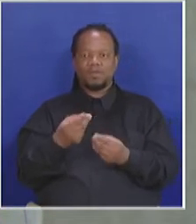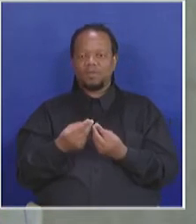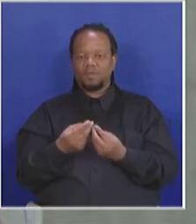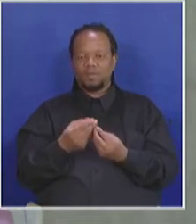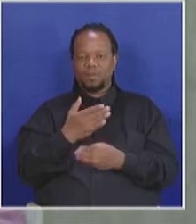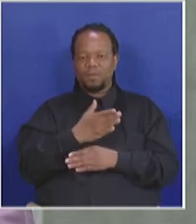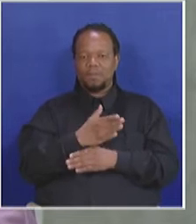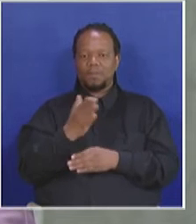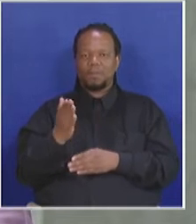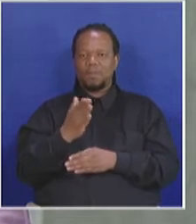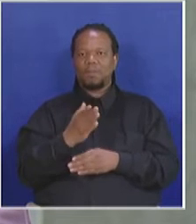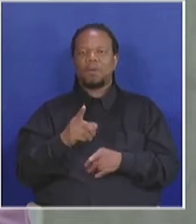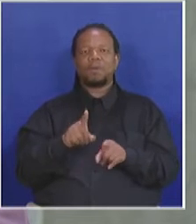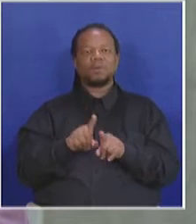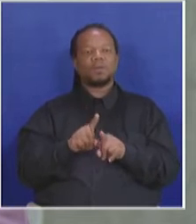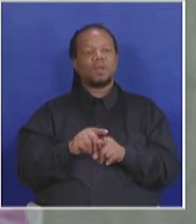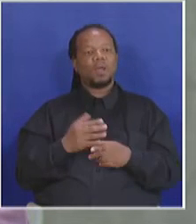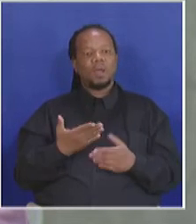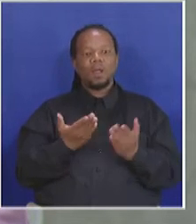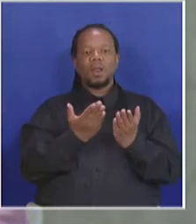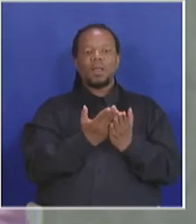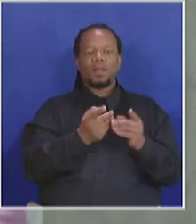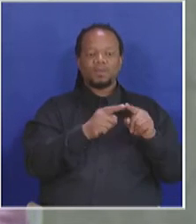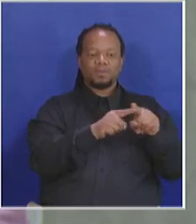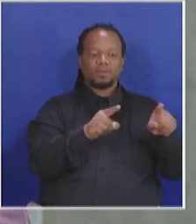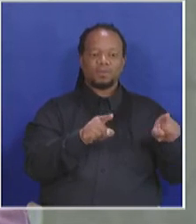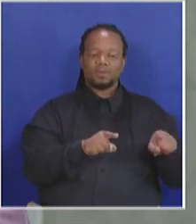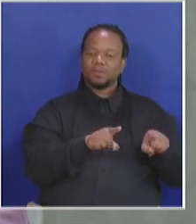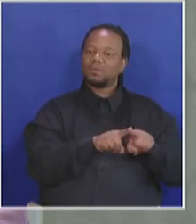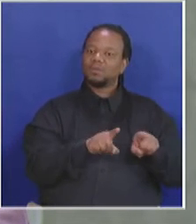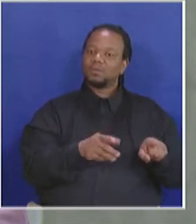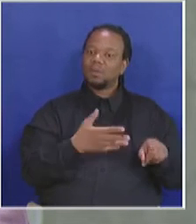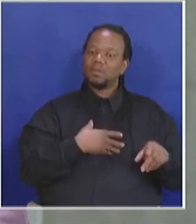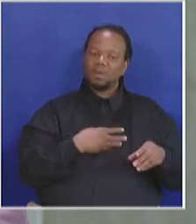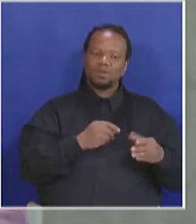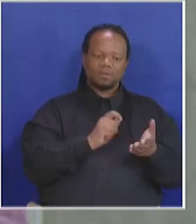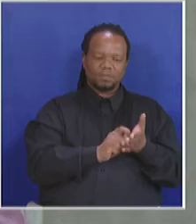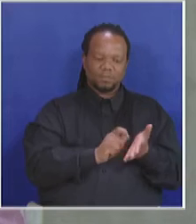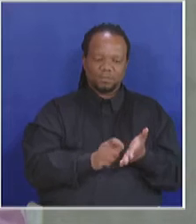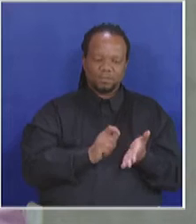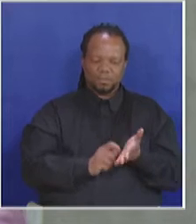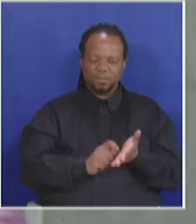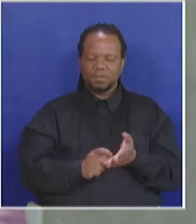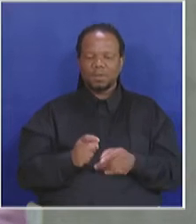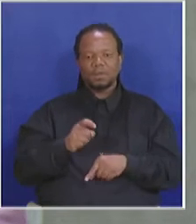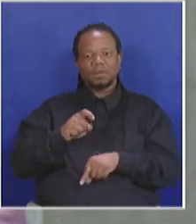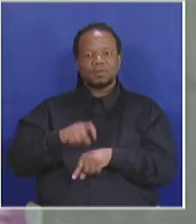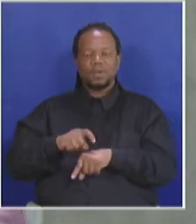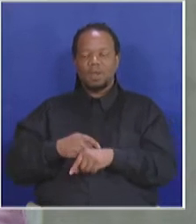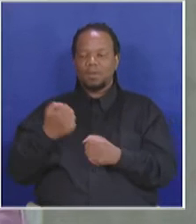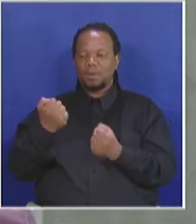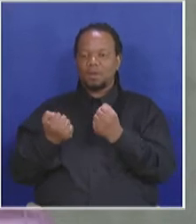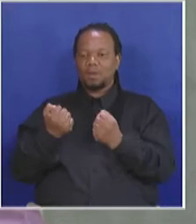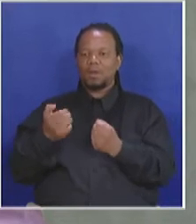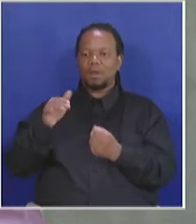a learner's license classroom which operates manually. At the time of the visit, testing of vehicles could not be